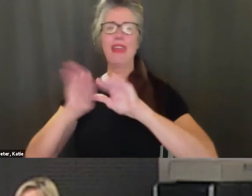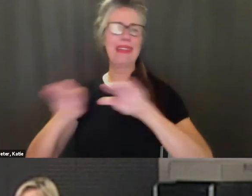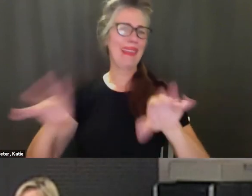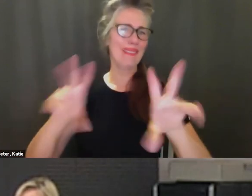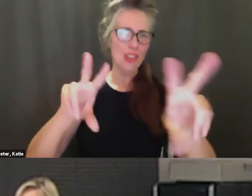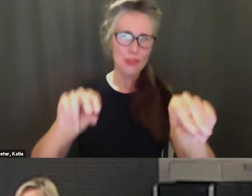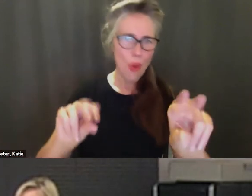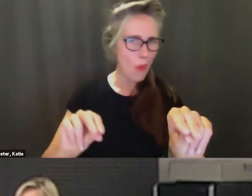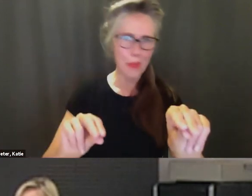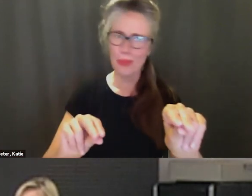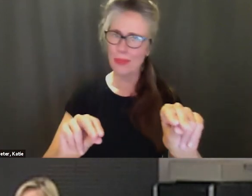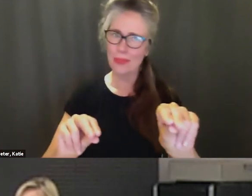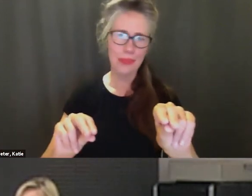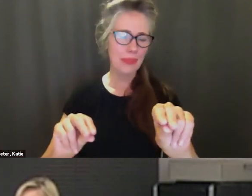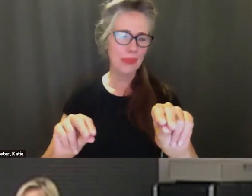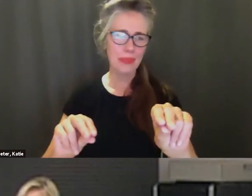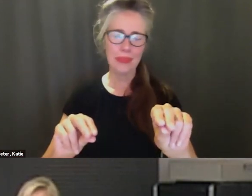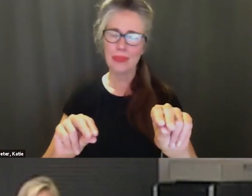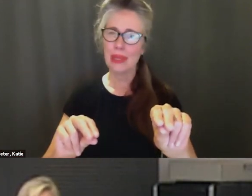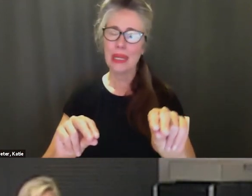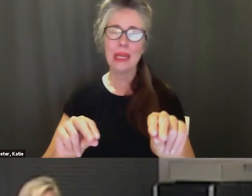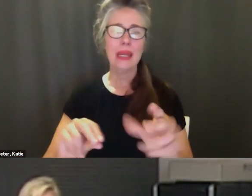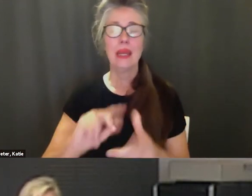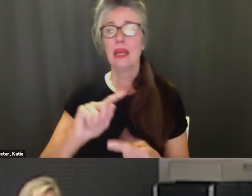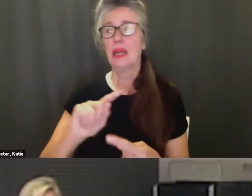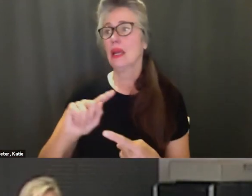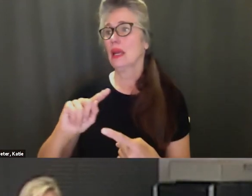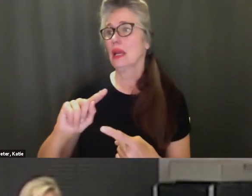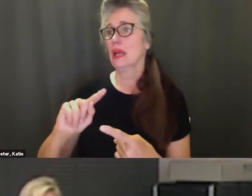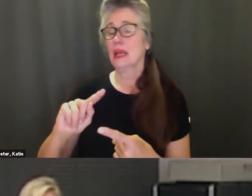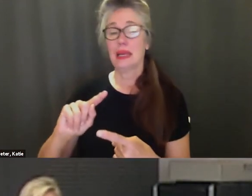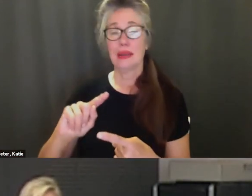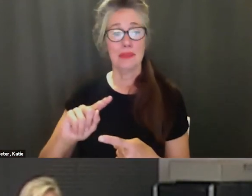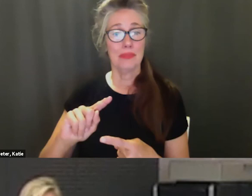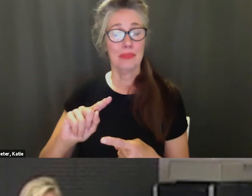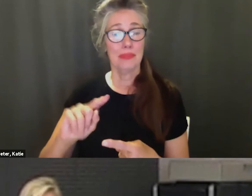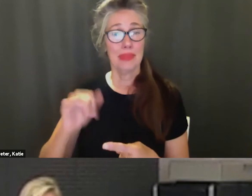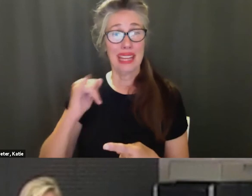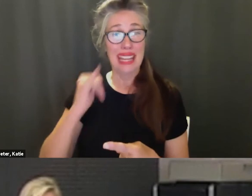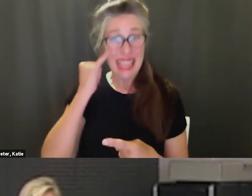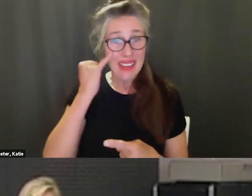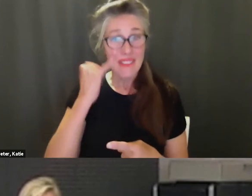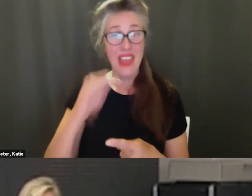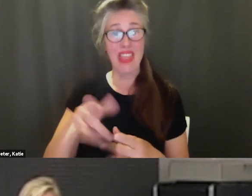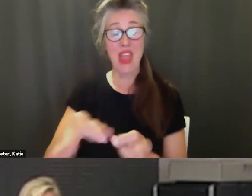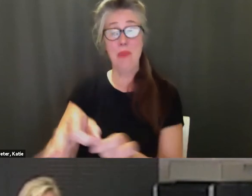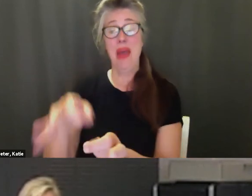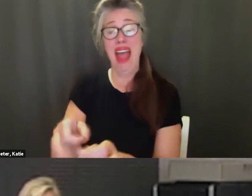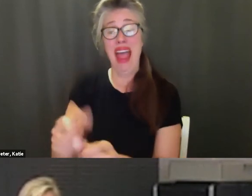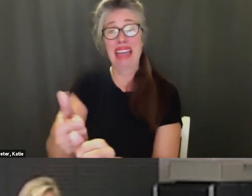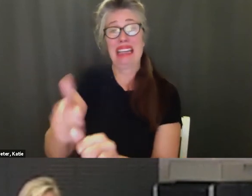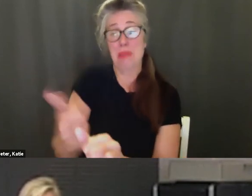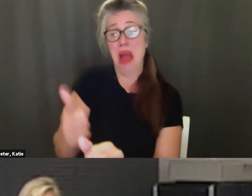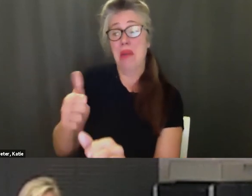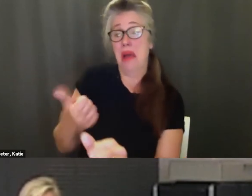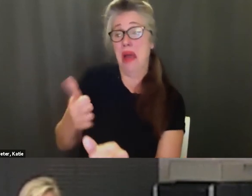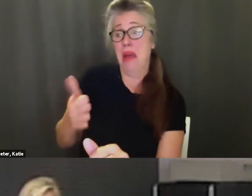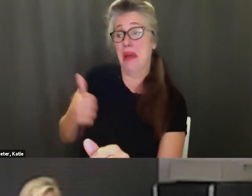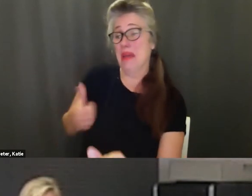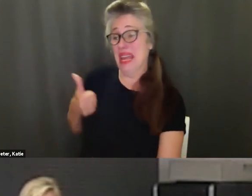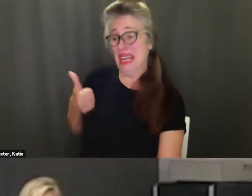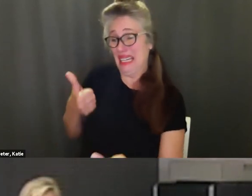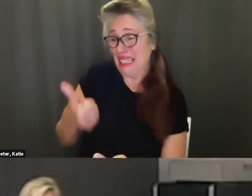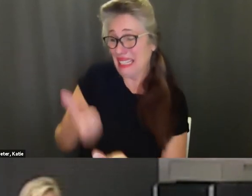And it's absolutely impossible for somebody to catch up and keep up and keep up